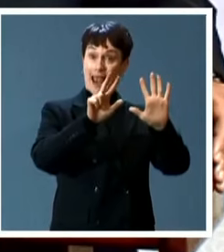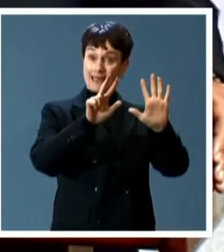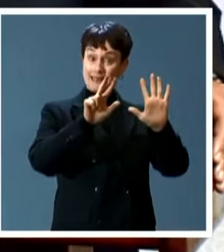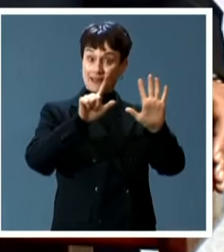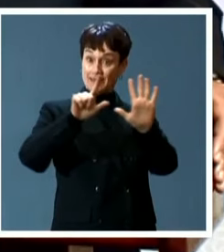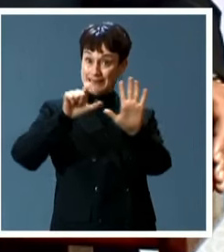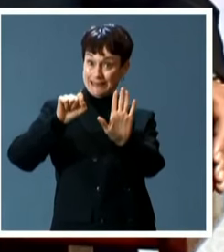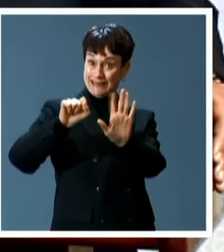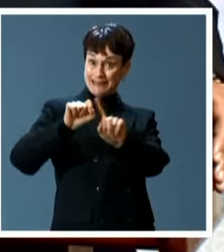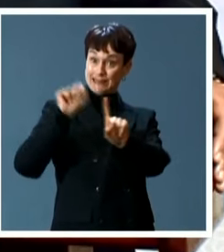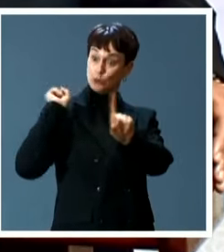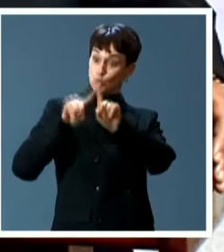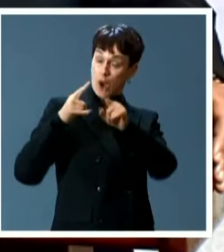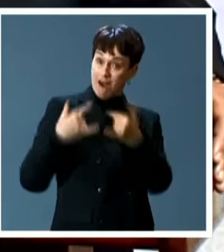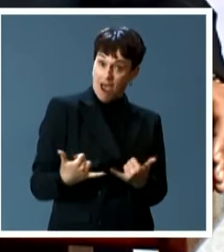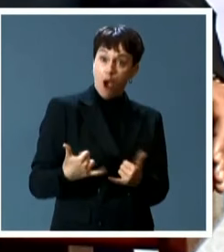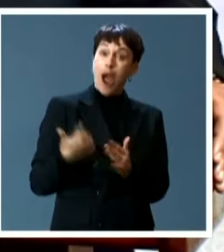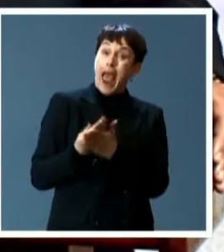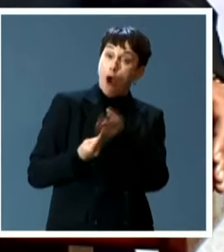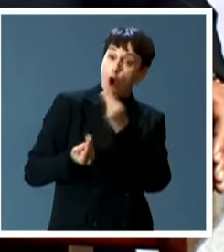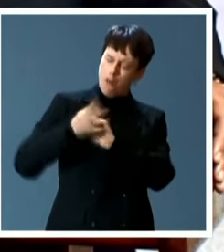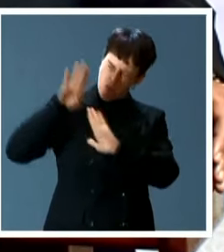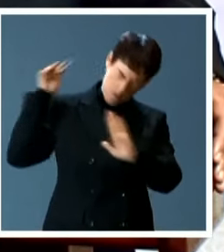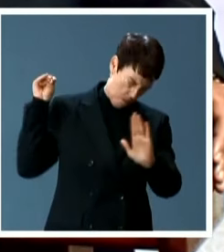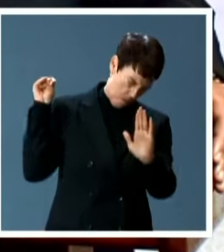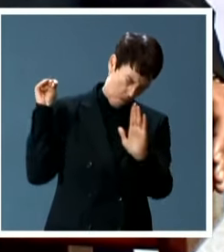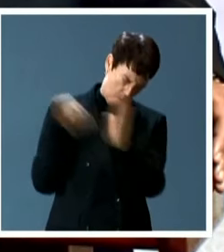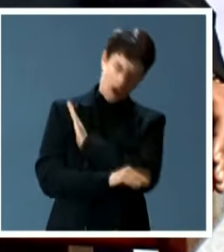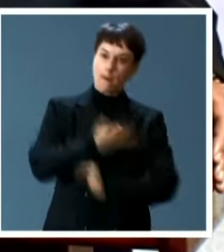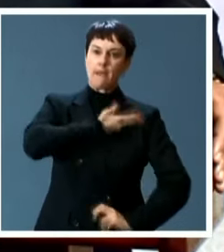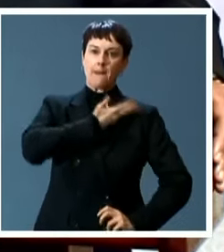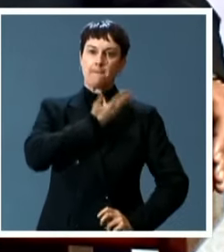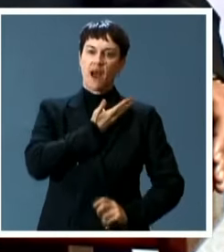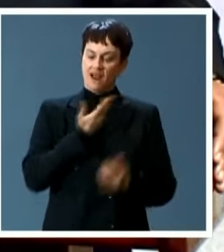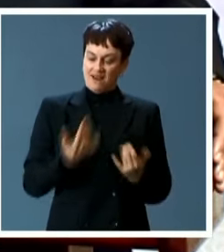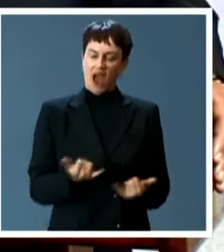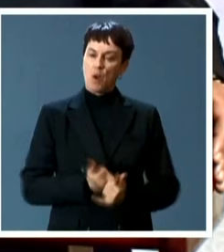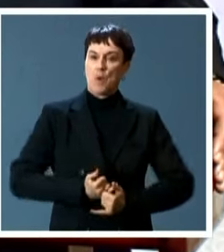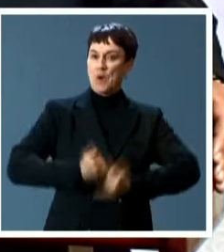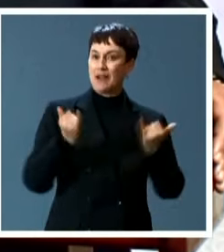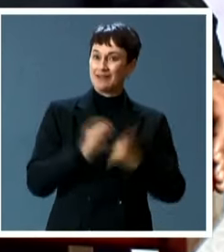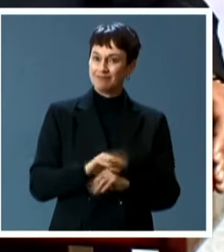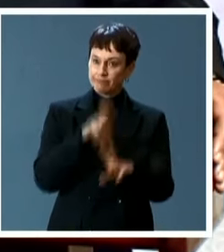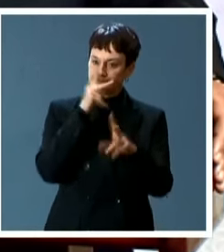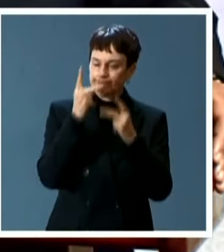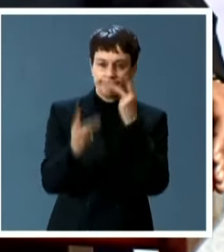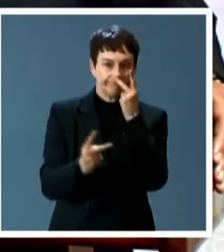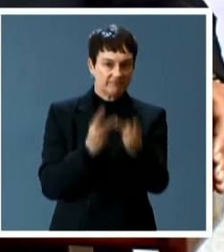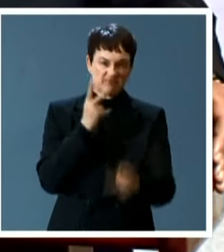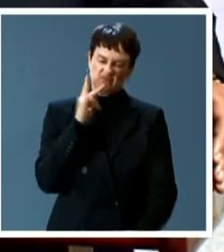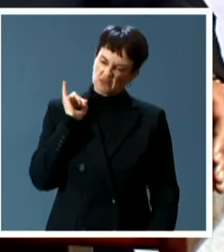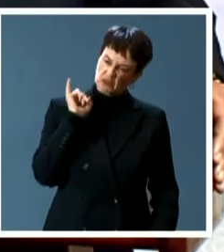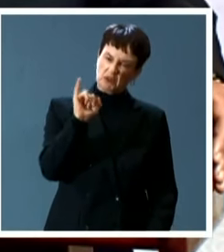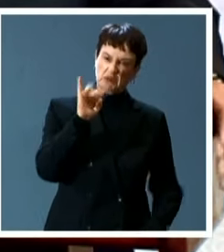million more people could be pushed into extreme poverty, and we could see famines of historic